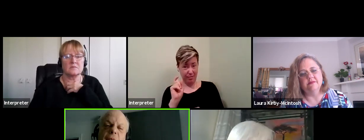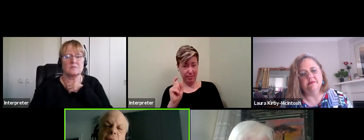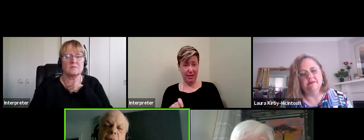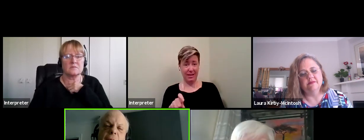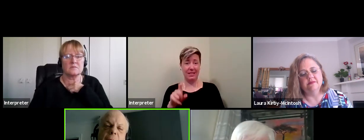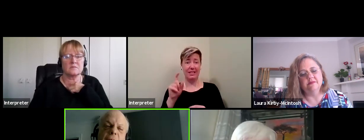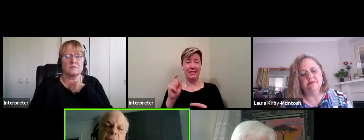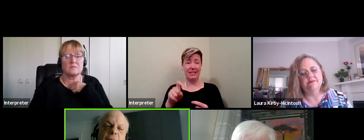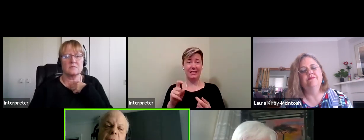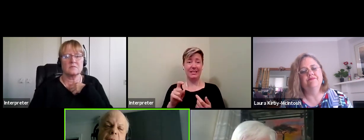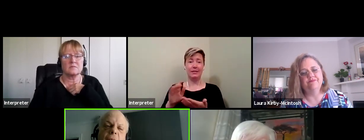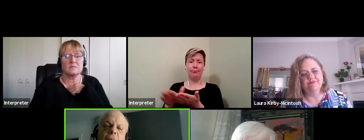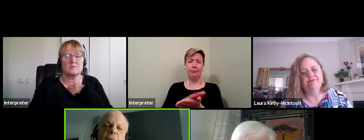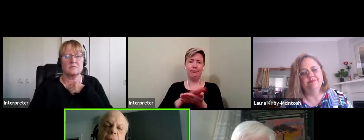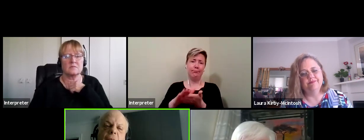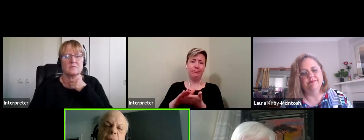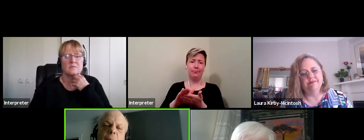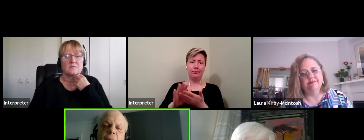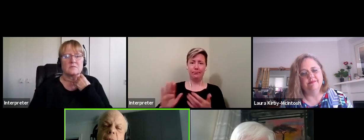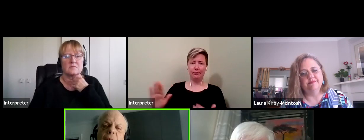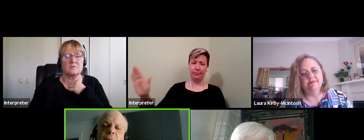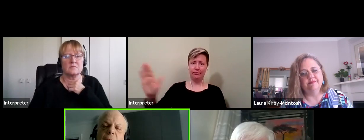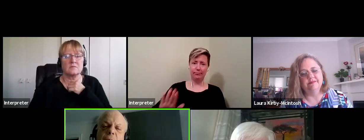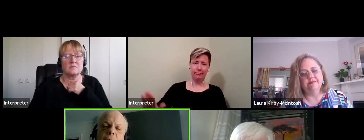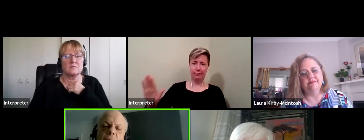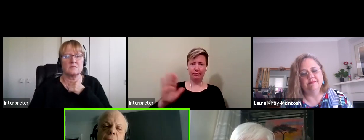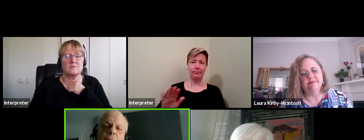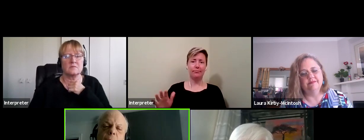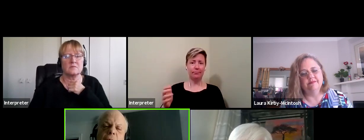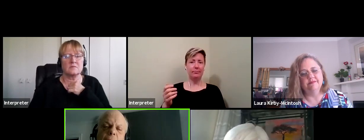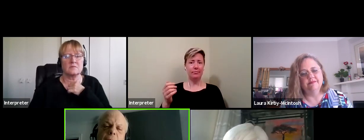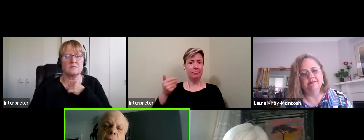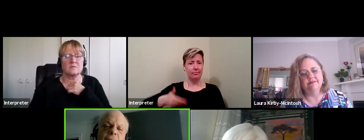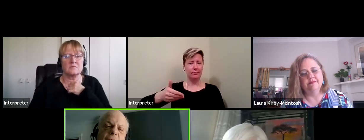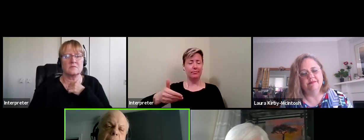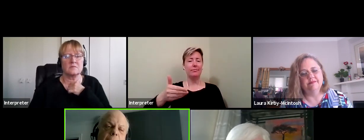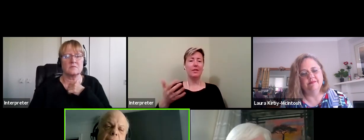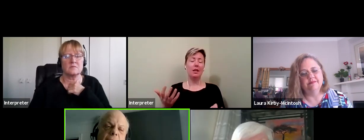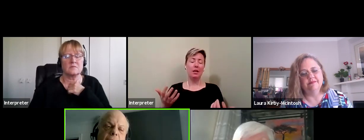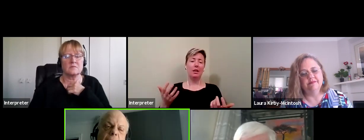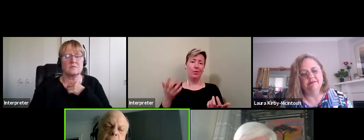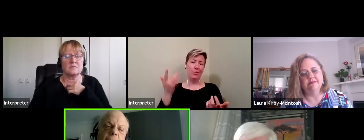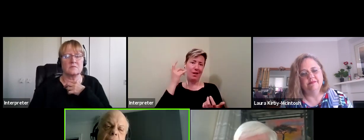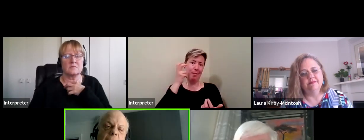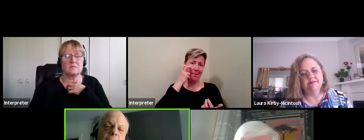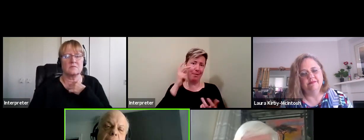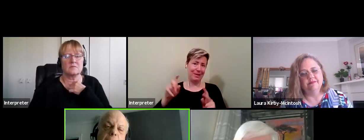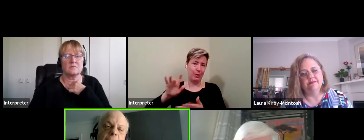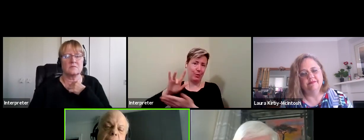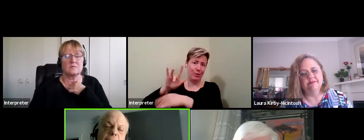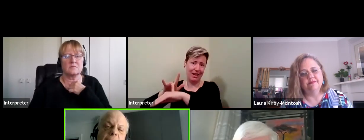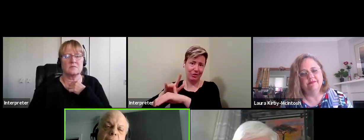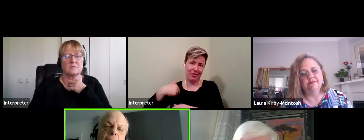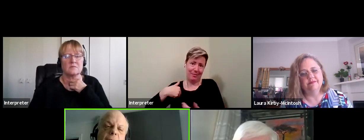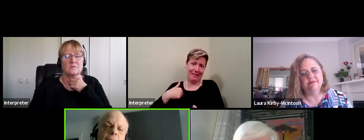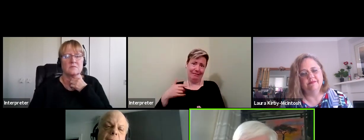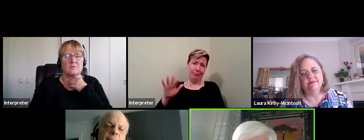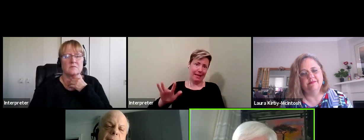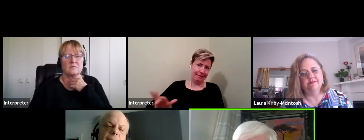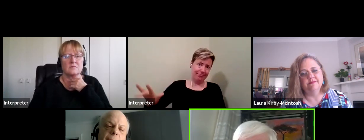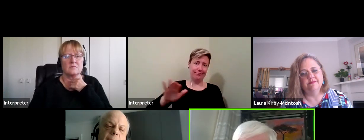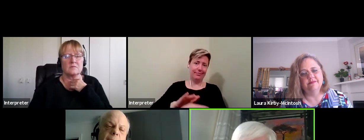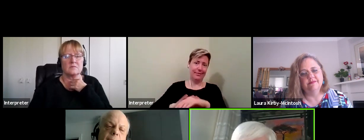have to touch it, but still we can even use, wash our own hands after, but that's our ability to operate those buttons.